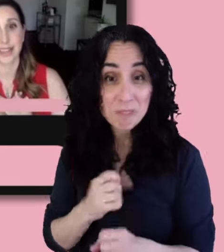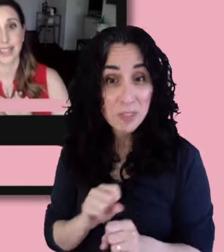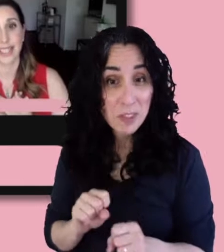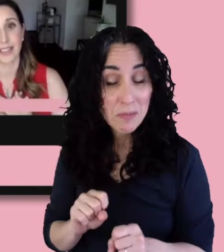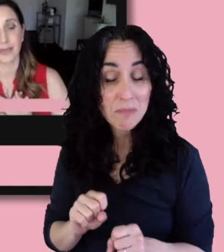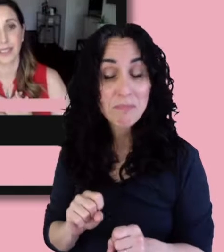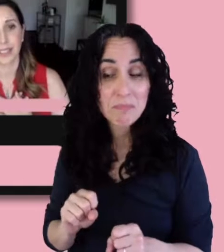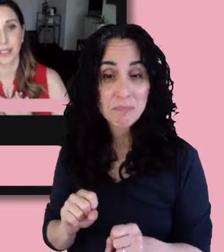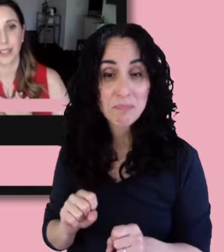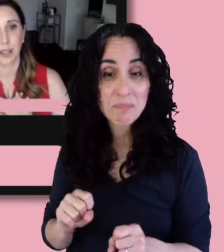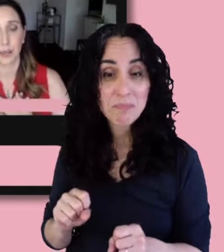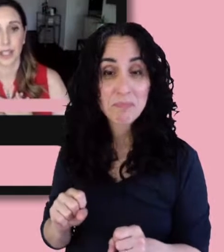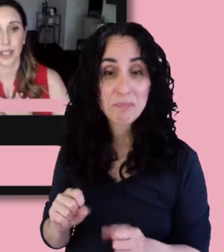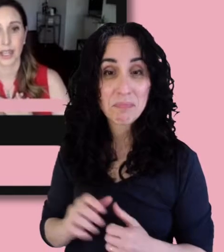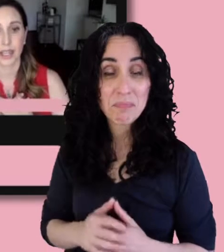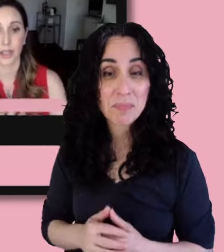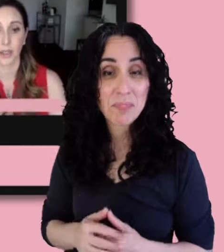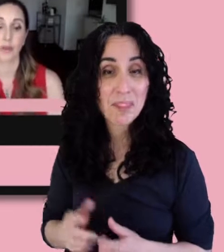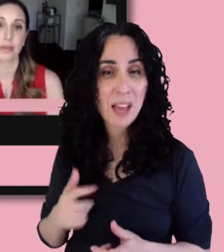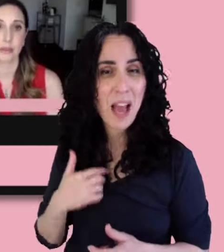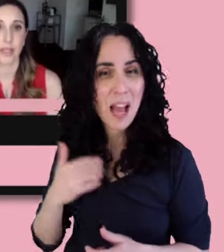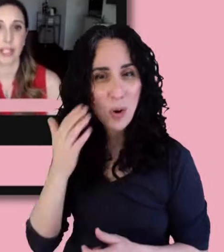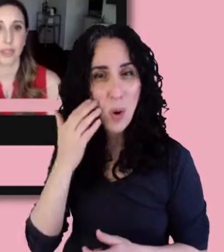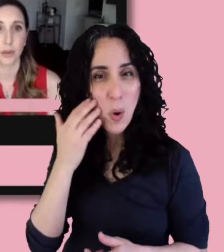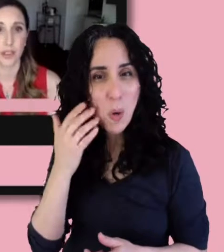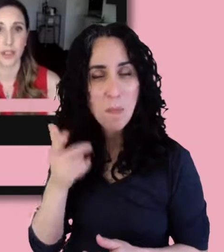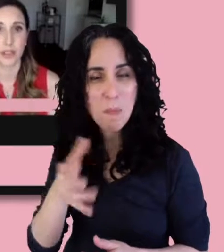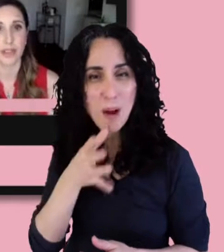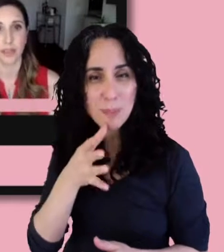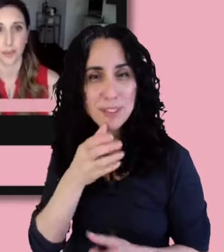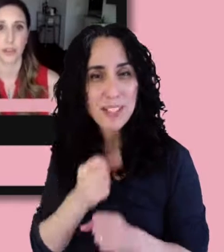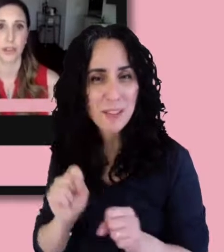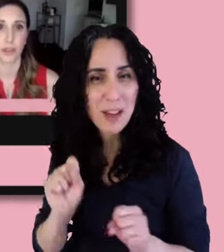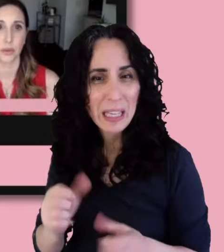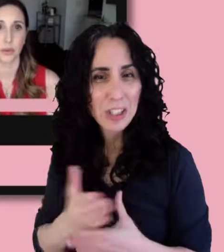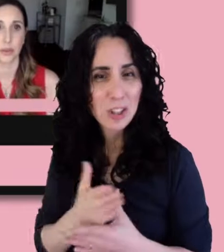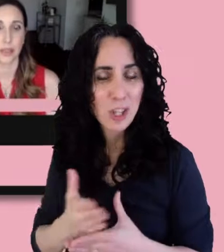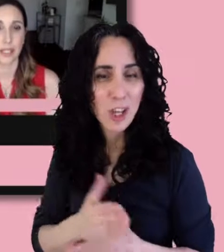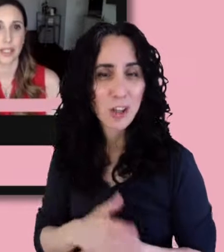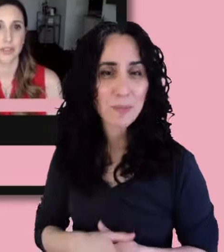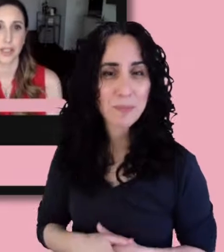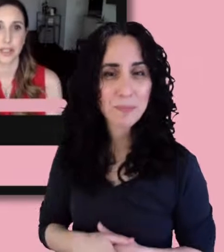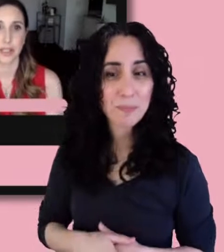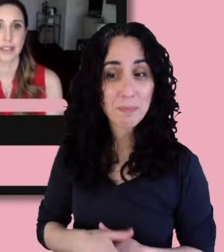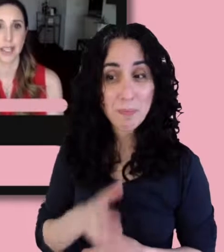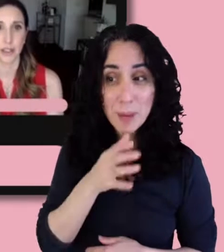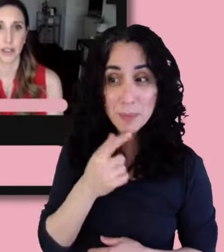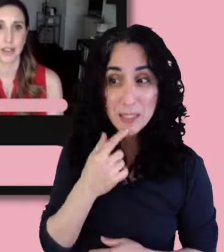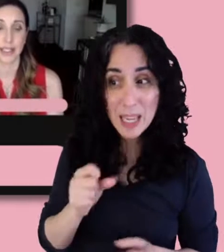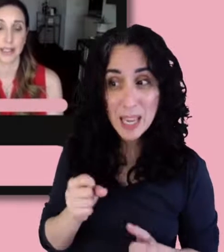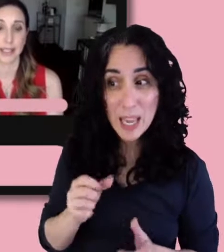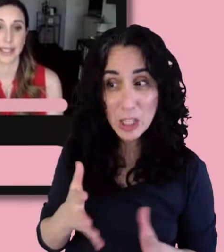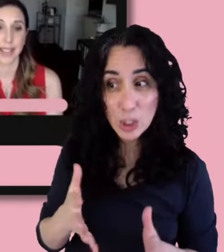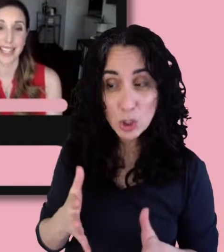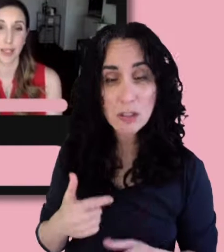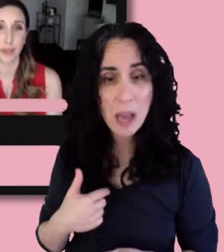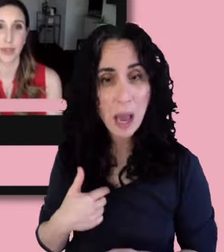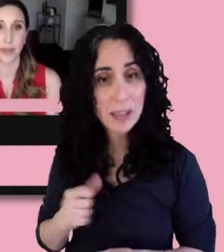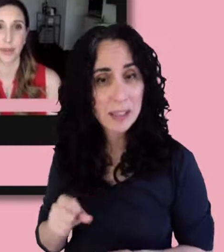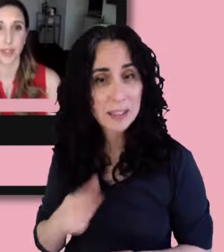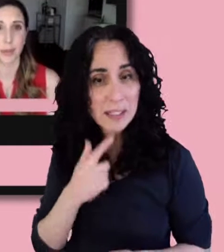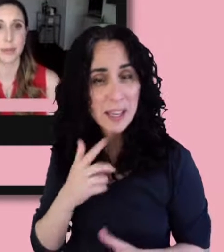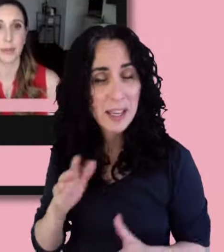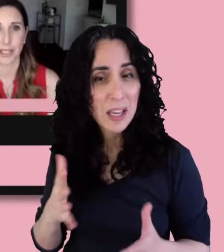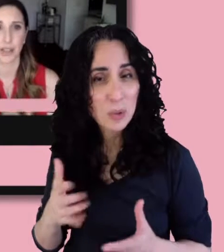says safe, and I don't, I know that she's a safe person to go to. If she says anxious, I can say I am